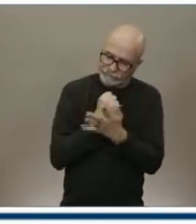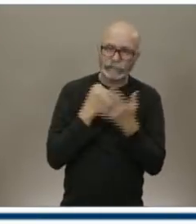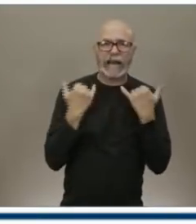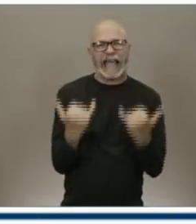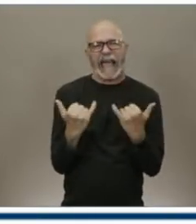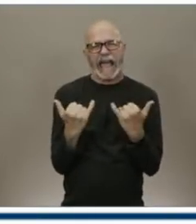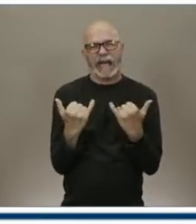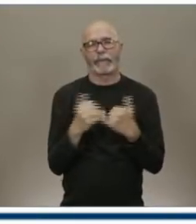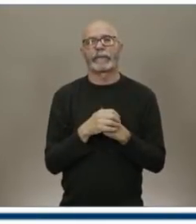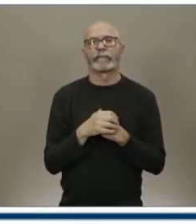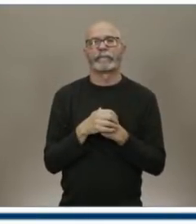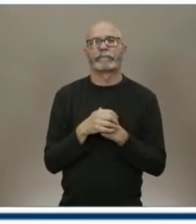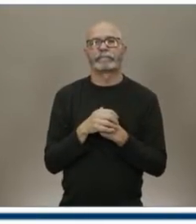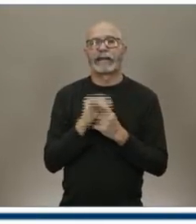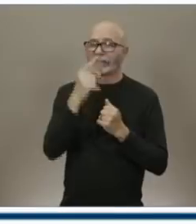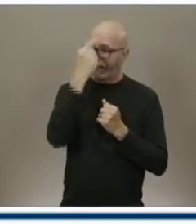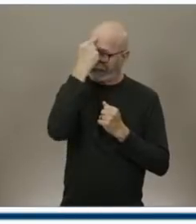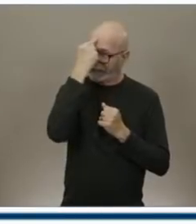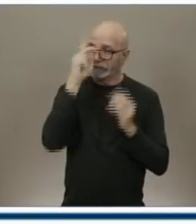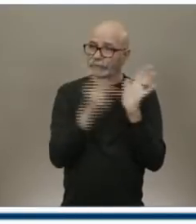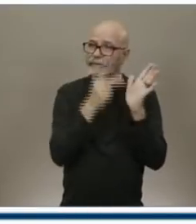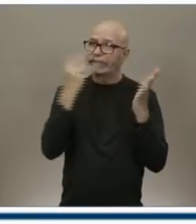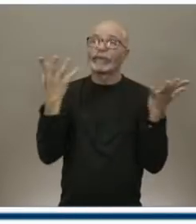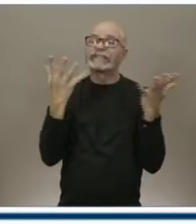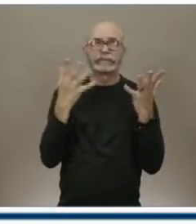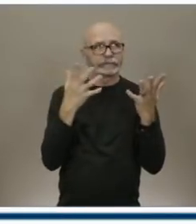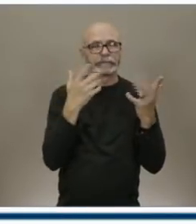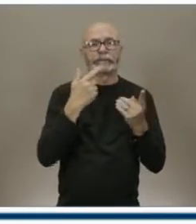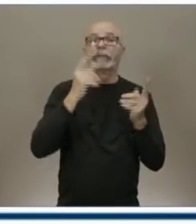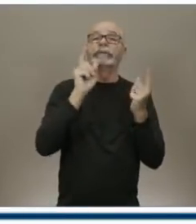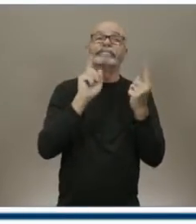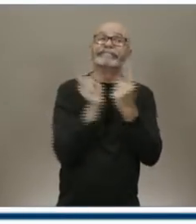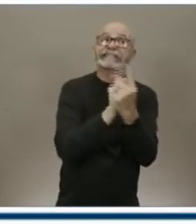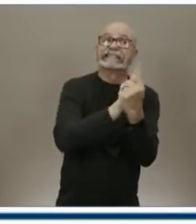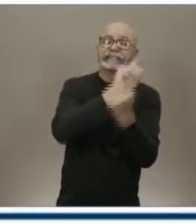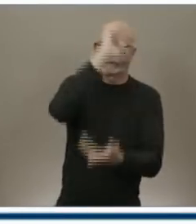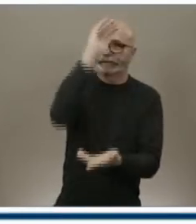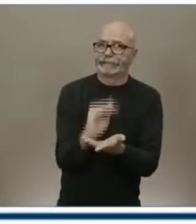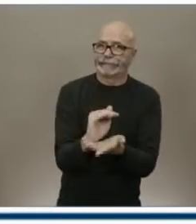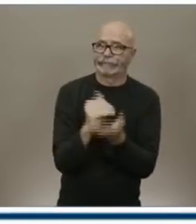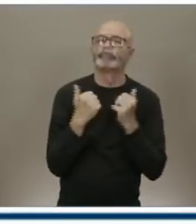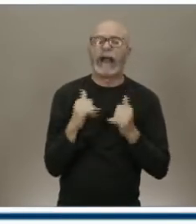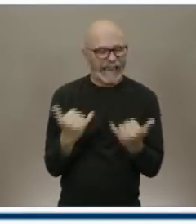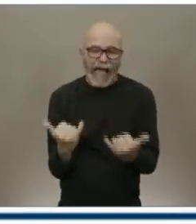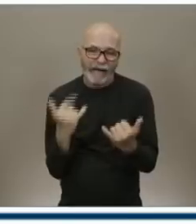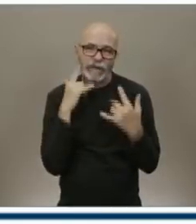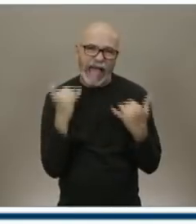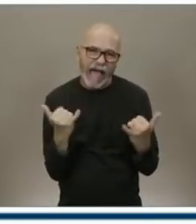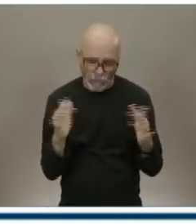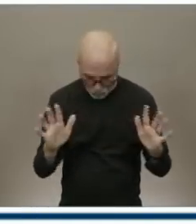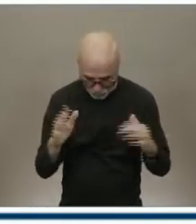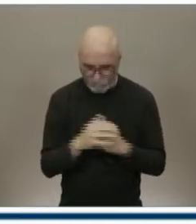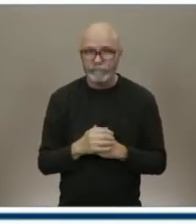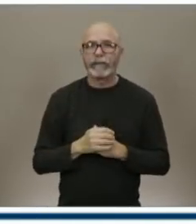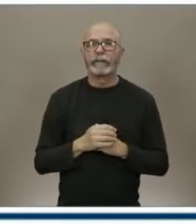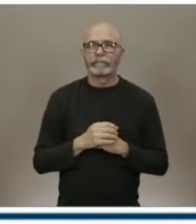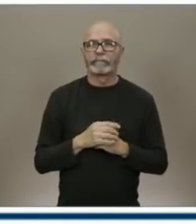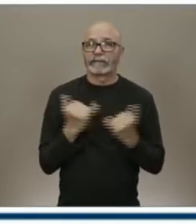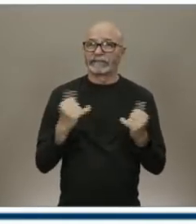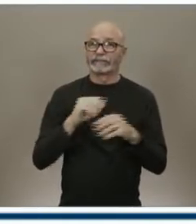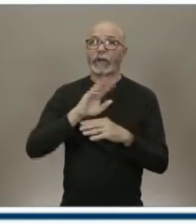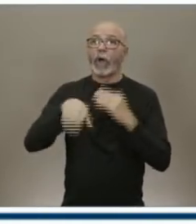to change behaviors, reducing your social activity right now while we're going through the second wave of COVID.